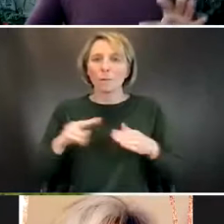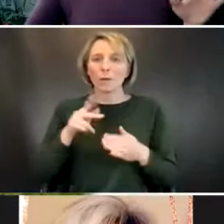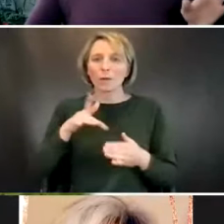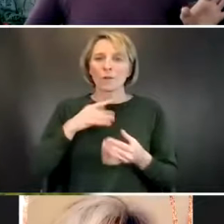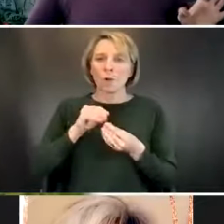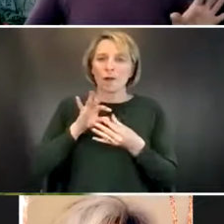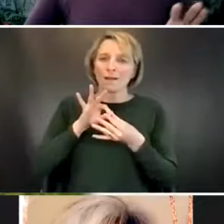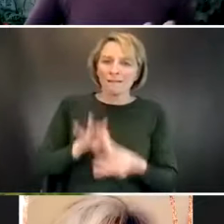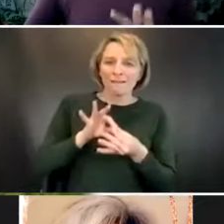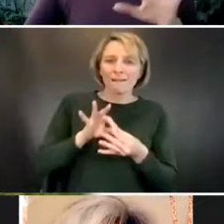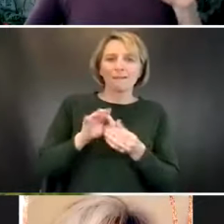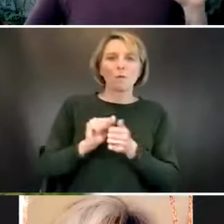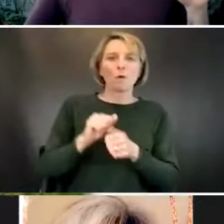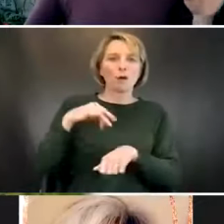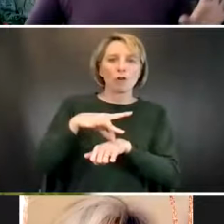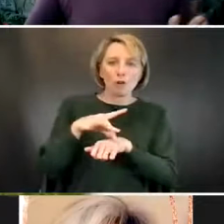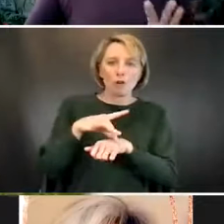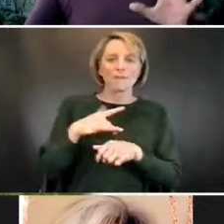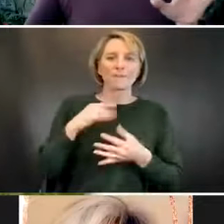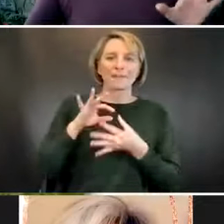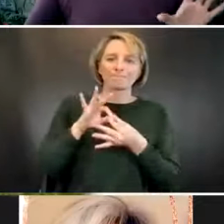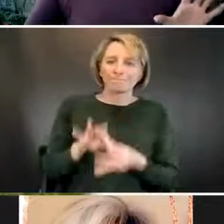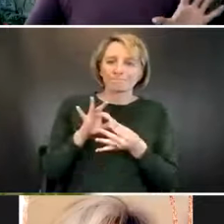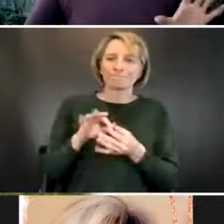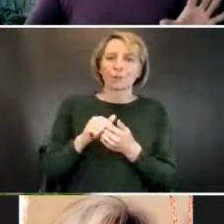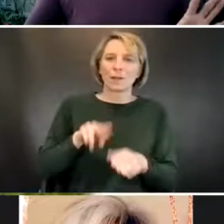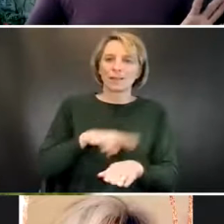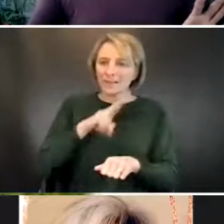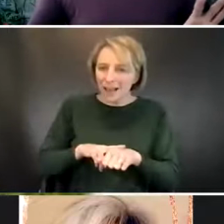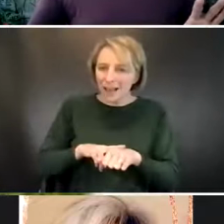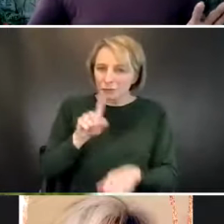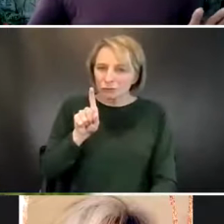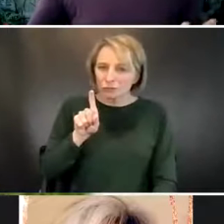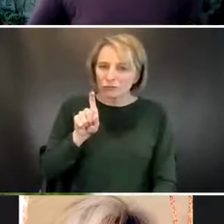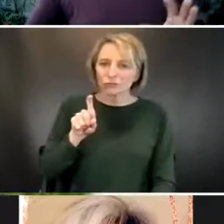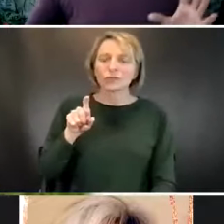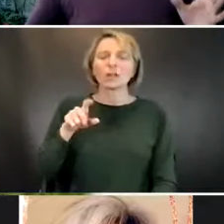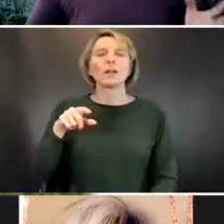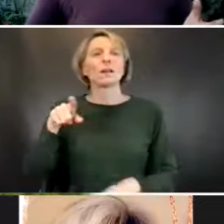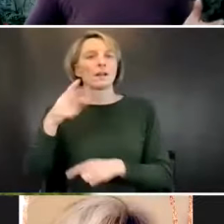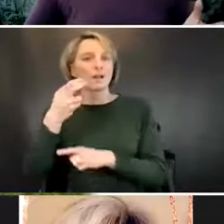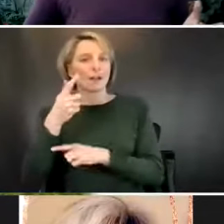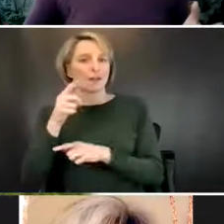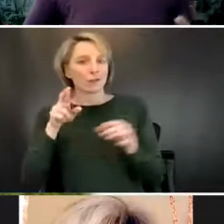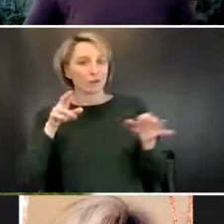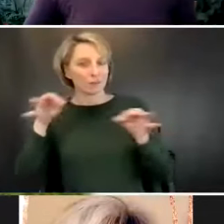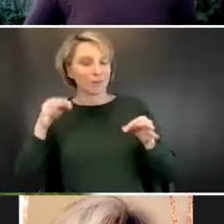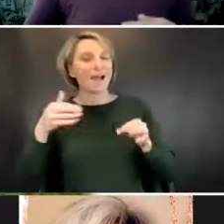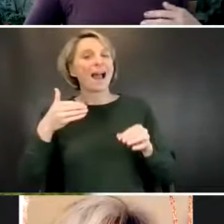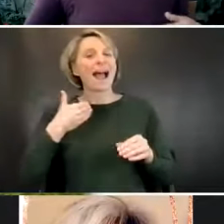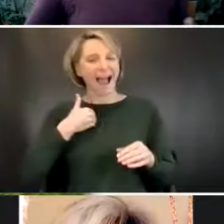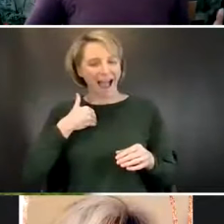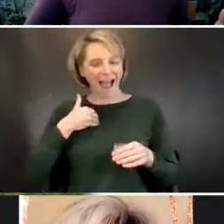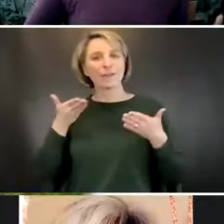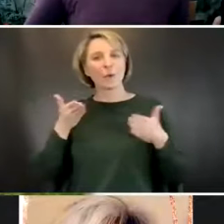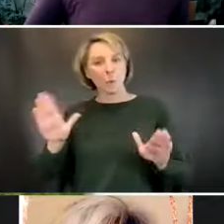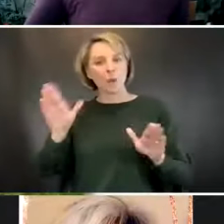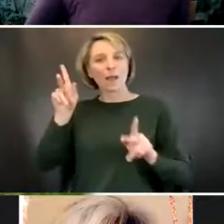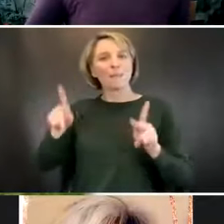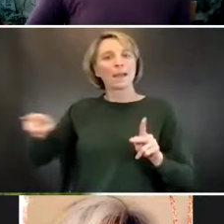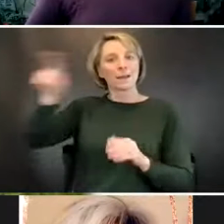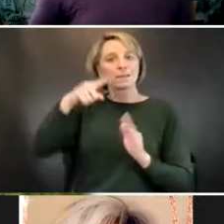So another way that a lot of people will ground themselves is called earthing. And they'll take their